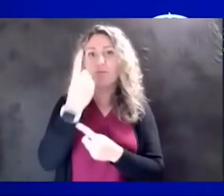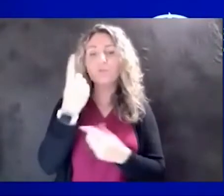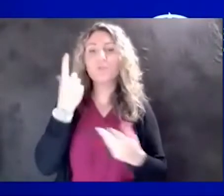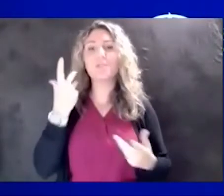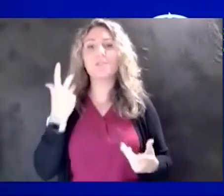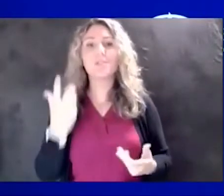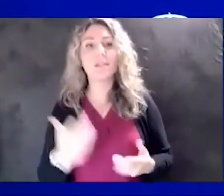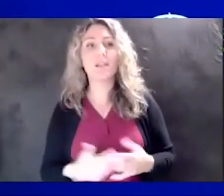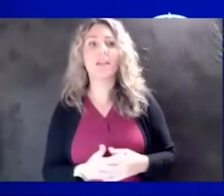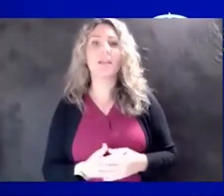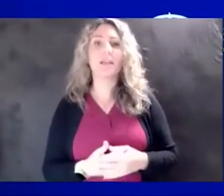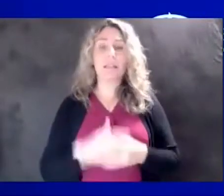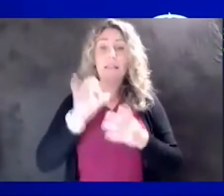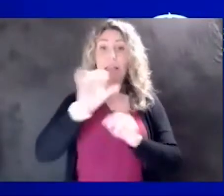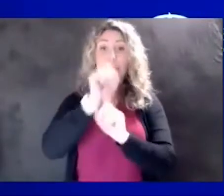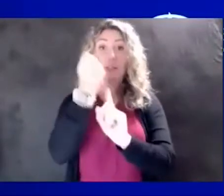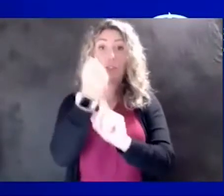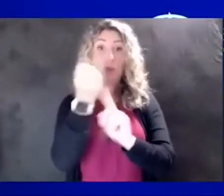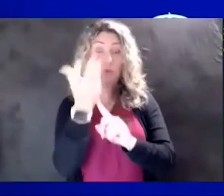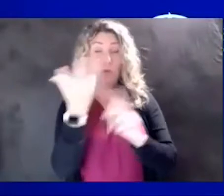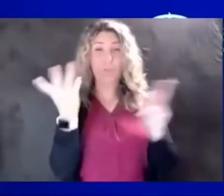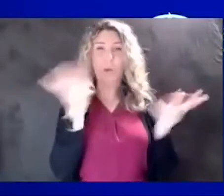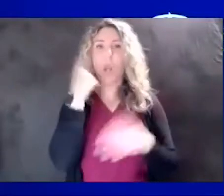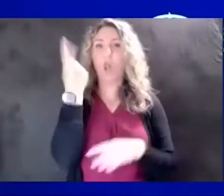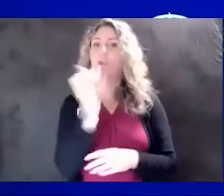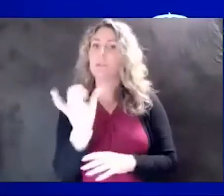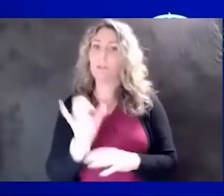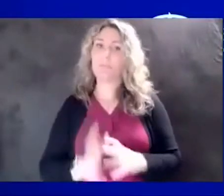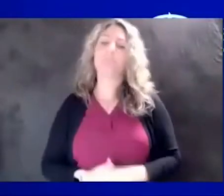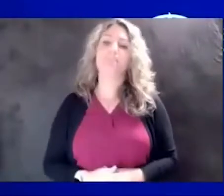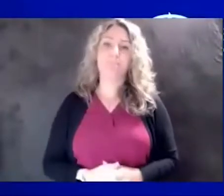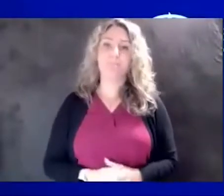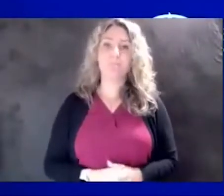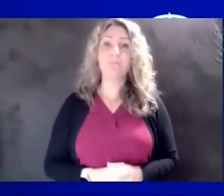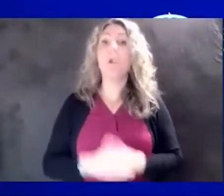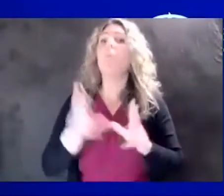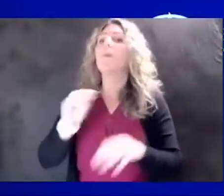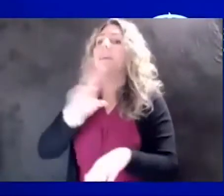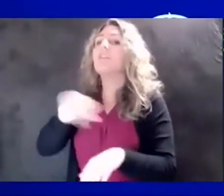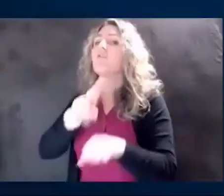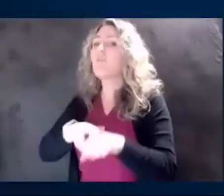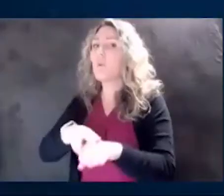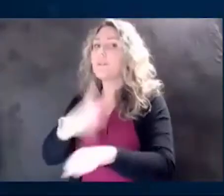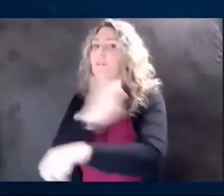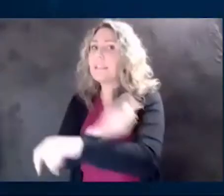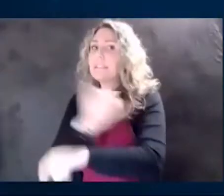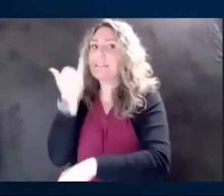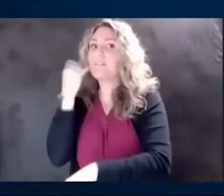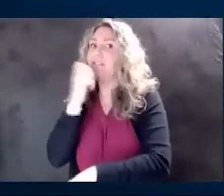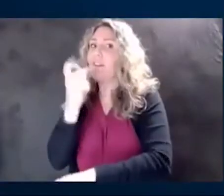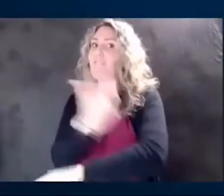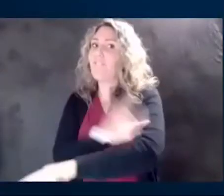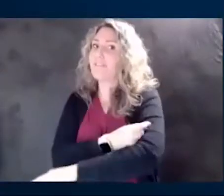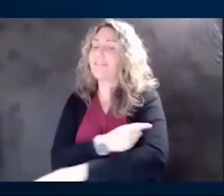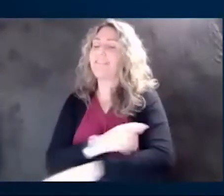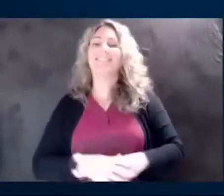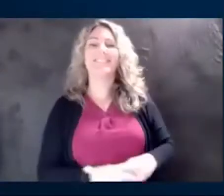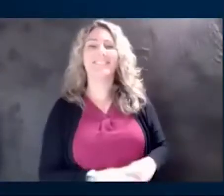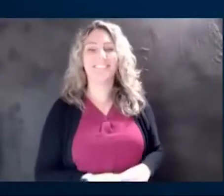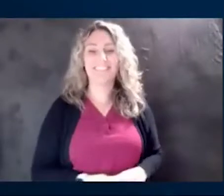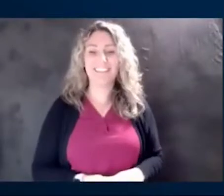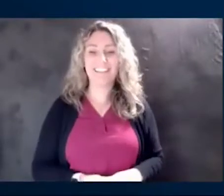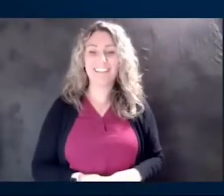the situation you're going to be in. And of course, get vaccinated if you're not vaccinated yet. The answer to